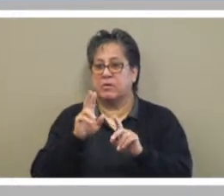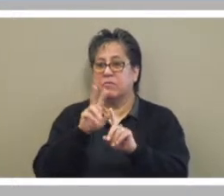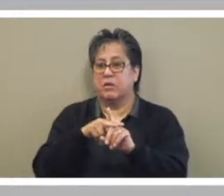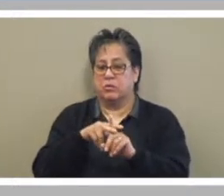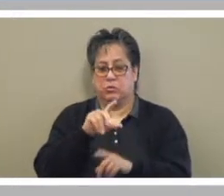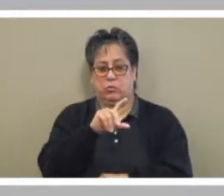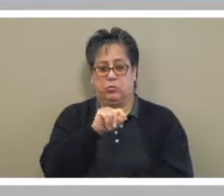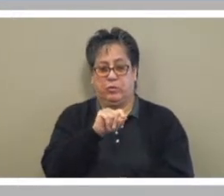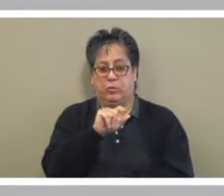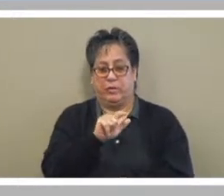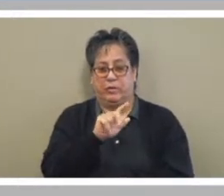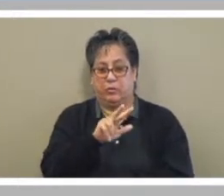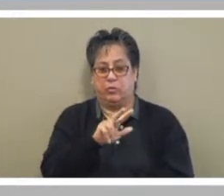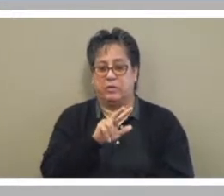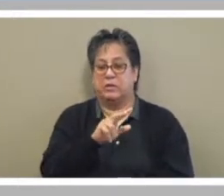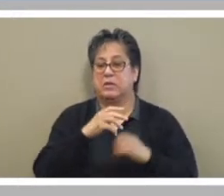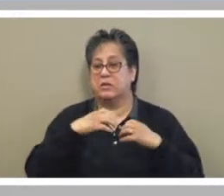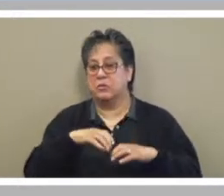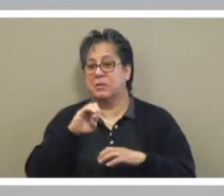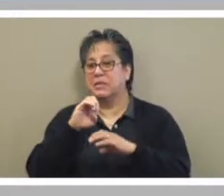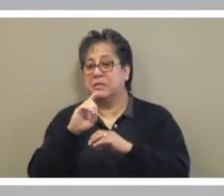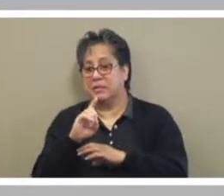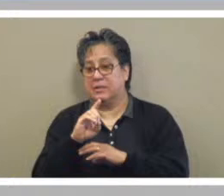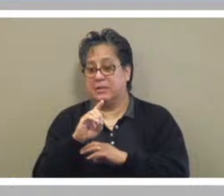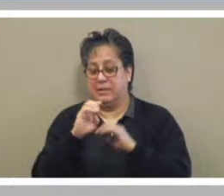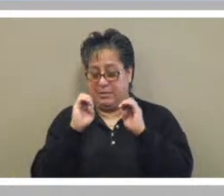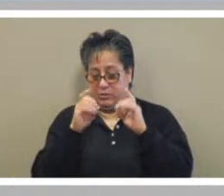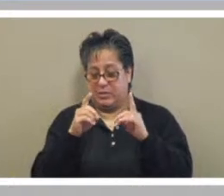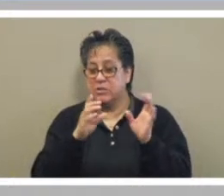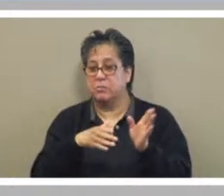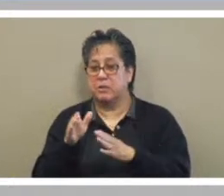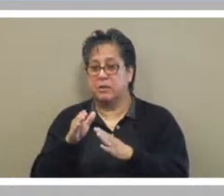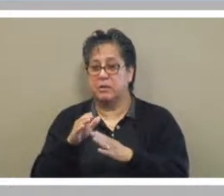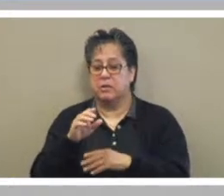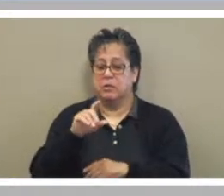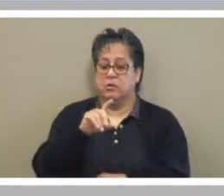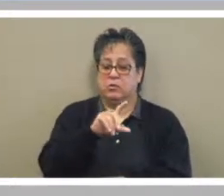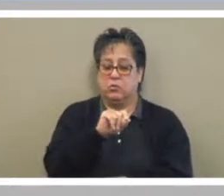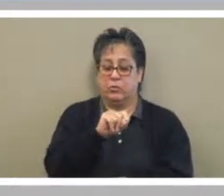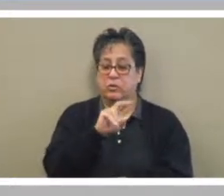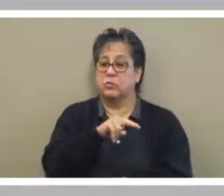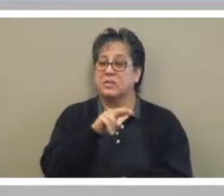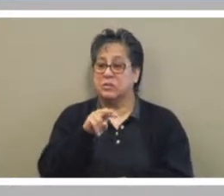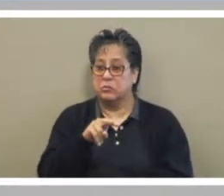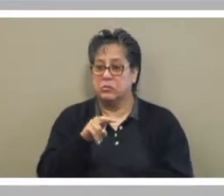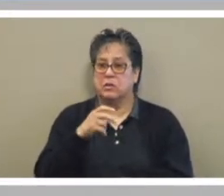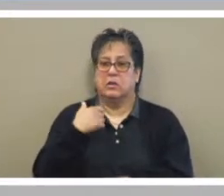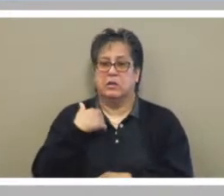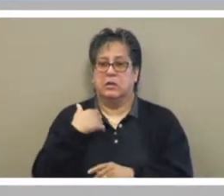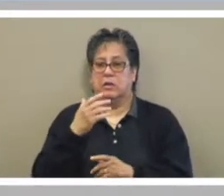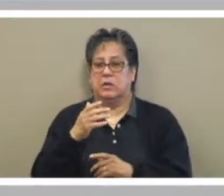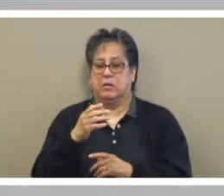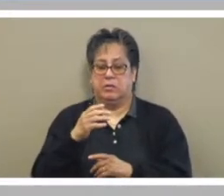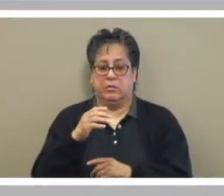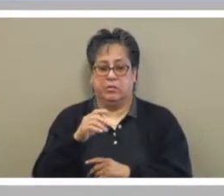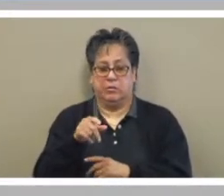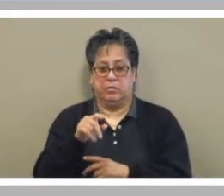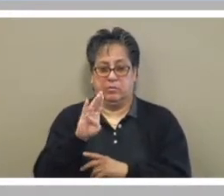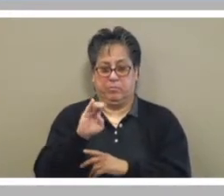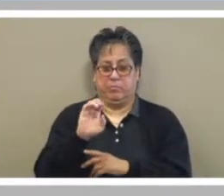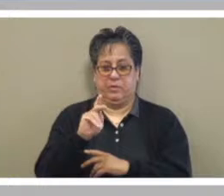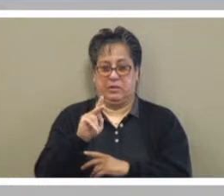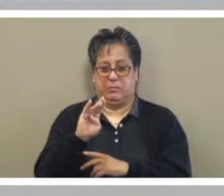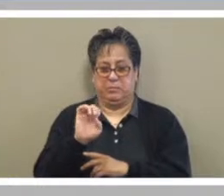our 2023 customer education plan that we have rolled out. So in 2022, we met with Black & Beach, who's the consultant of